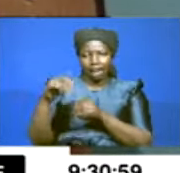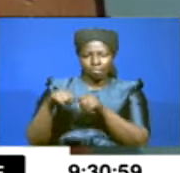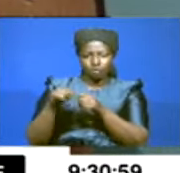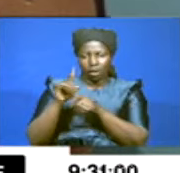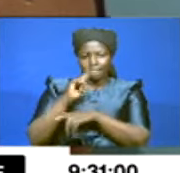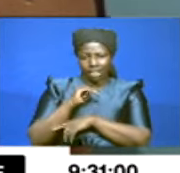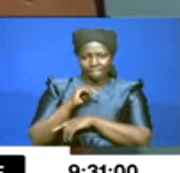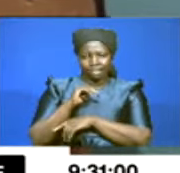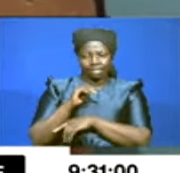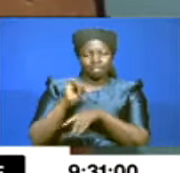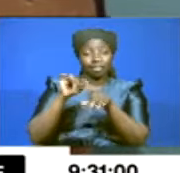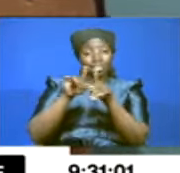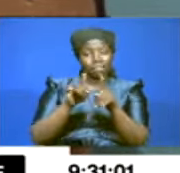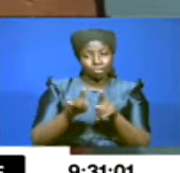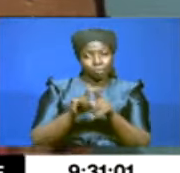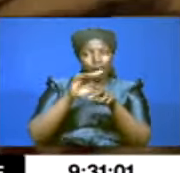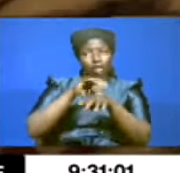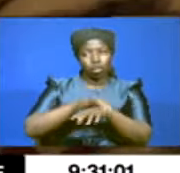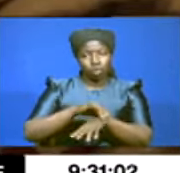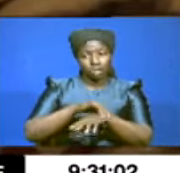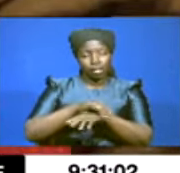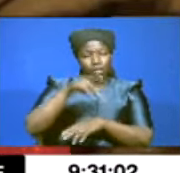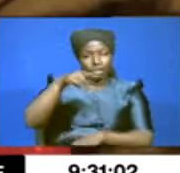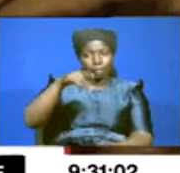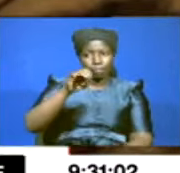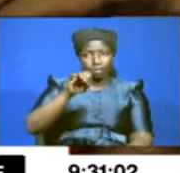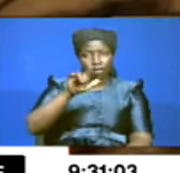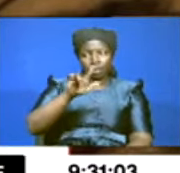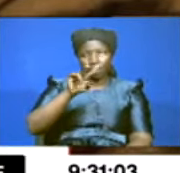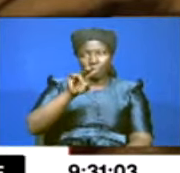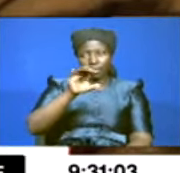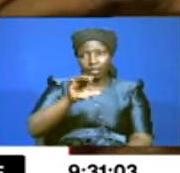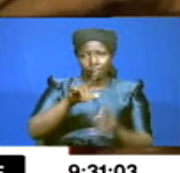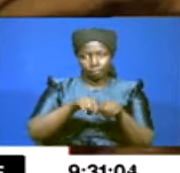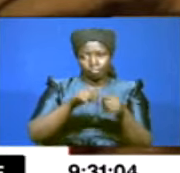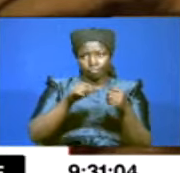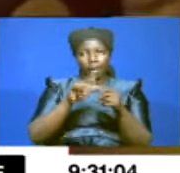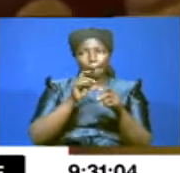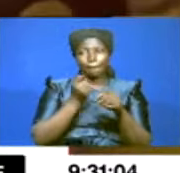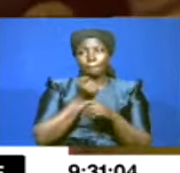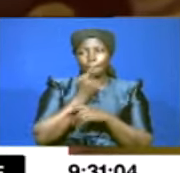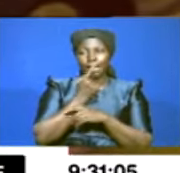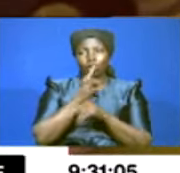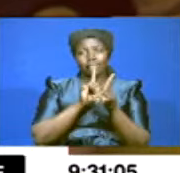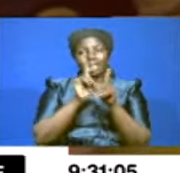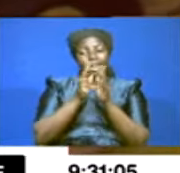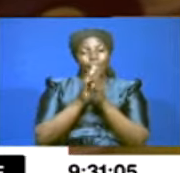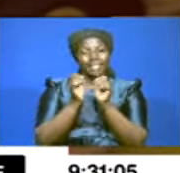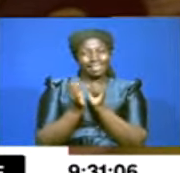Na pia nilipata fracture ya pelvic. The medical journey he has been through with 11 surgeries